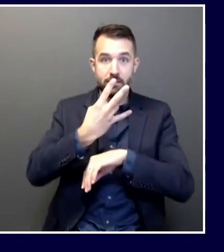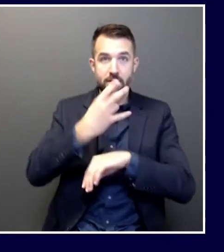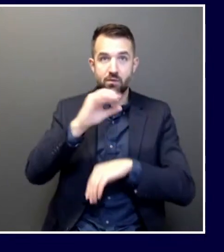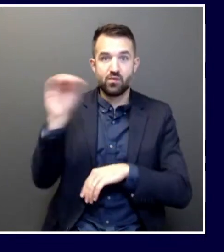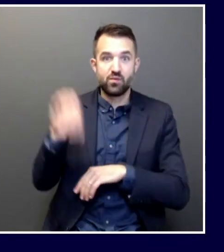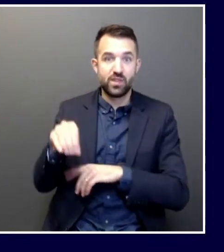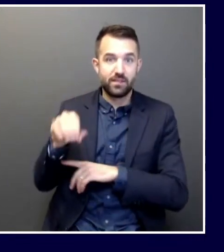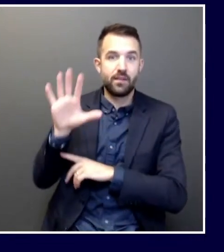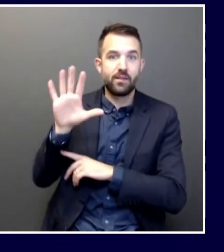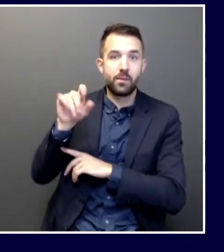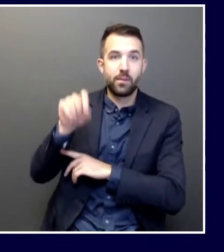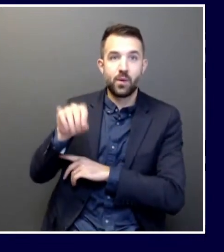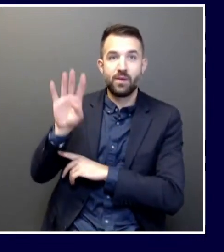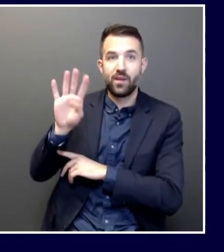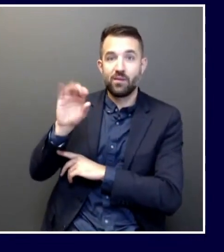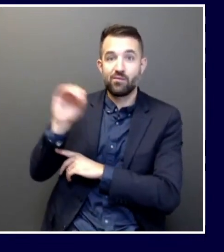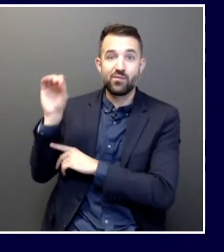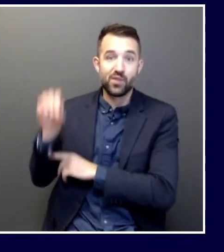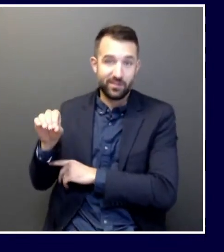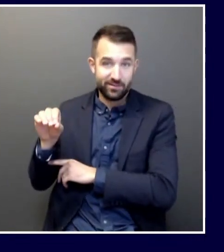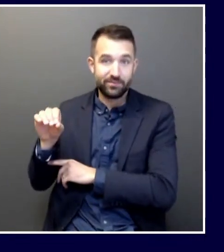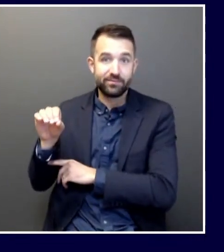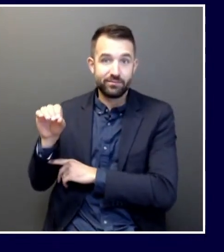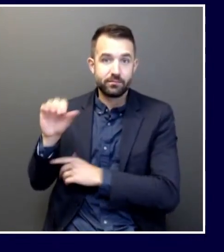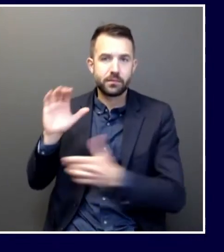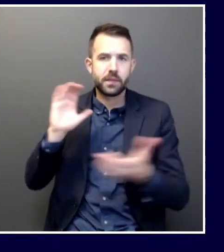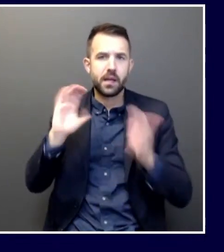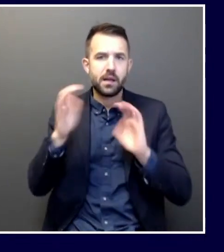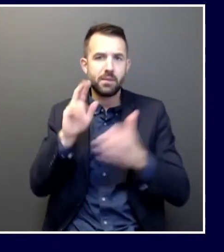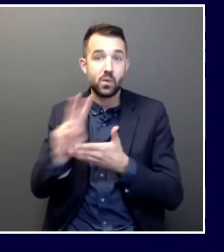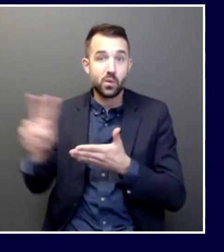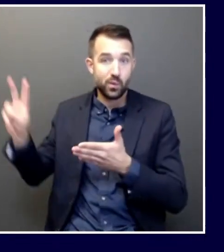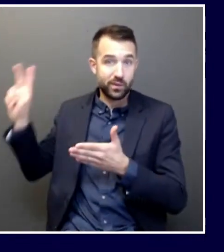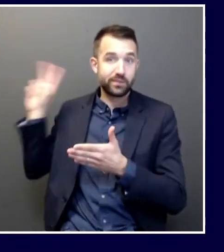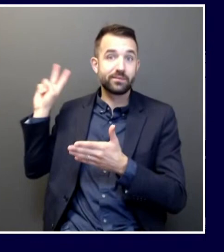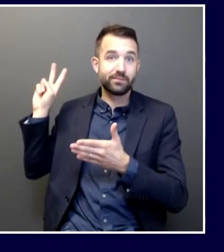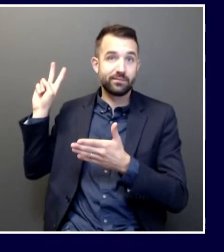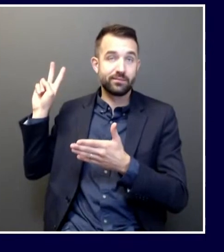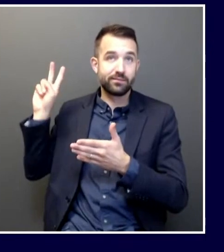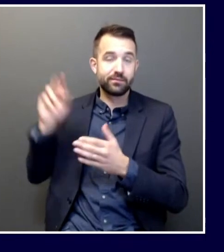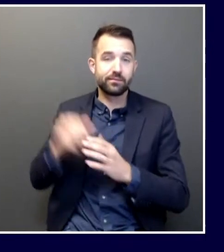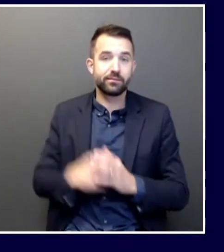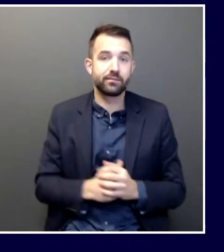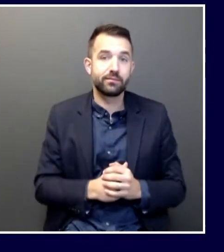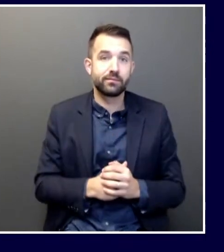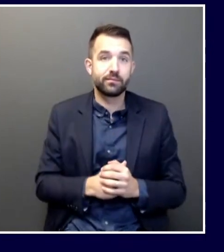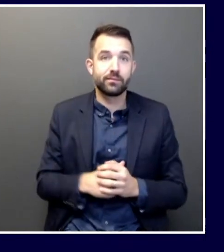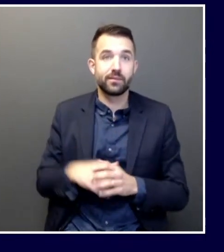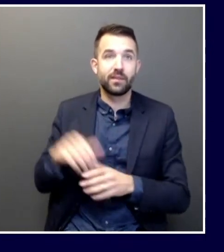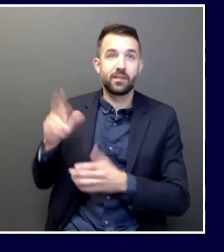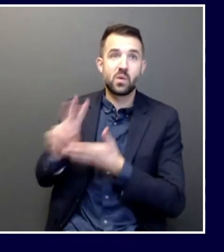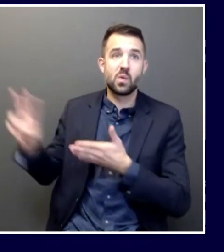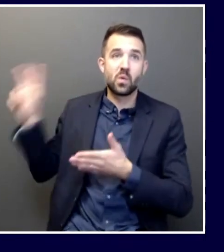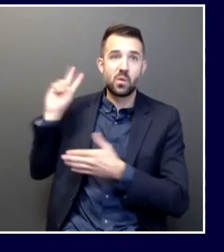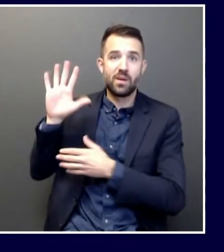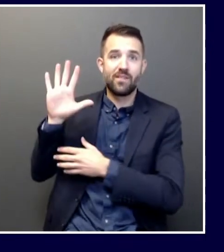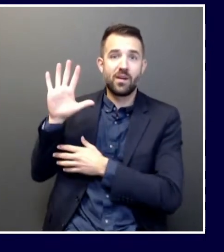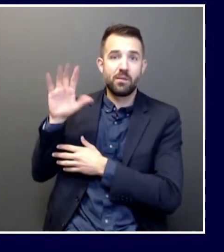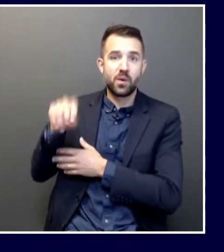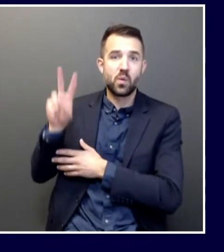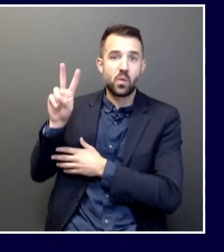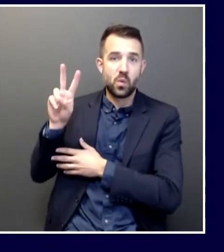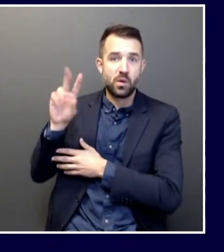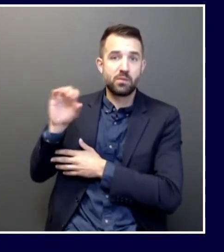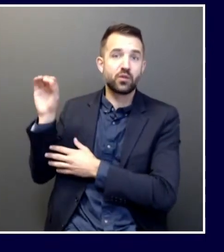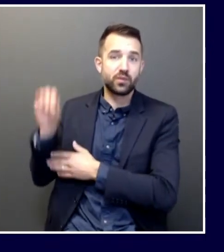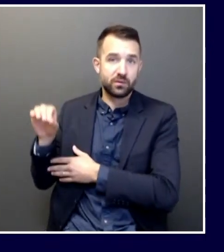5.45%. Again, for comparison, 2 weeks ago, that number stood at 5.2%. In